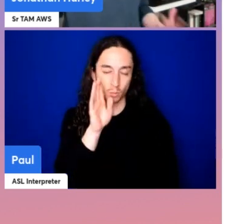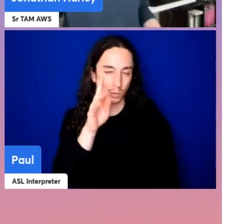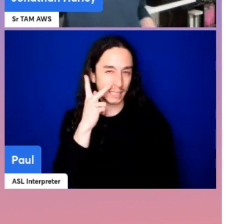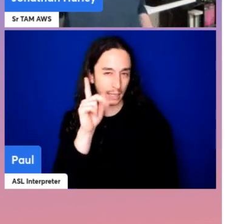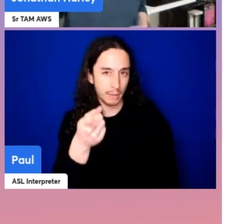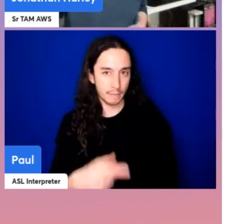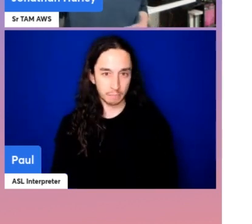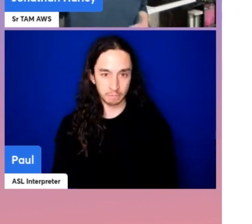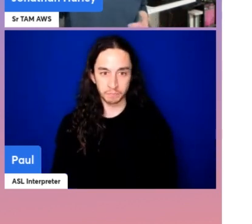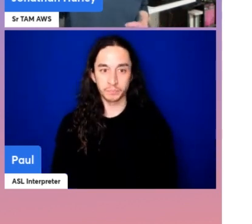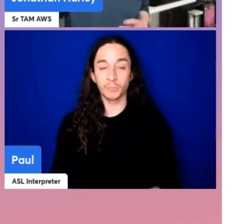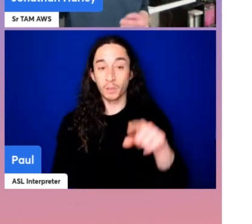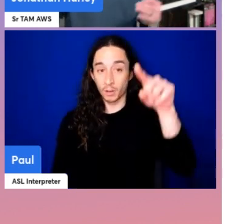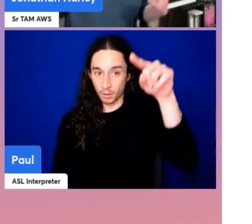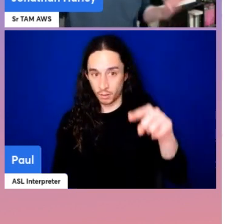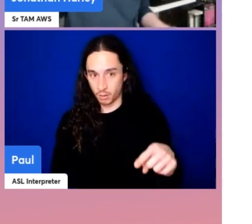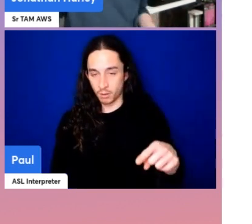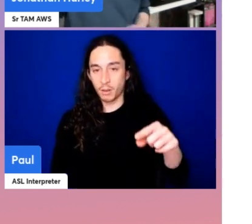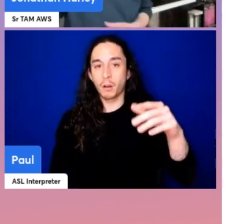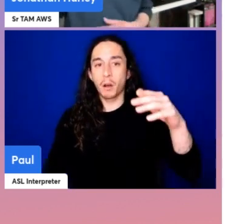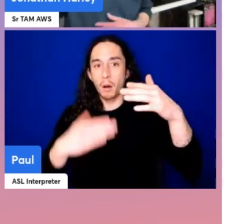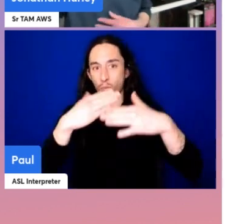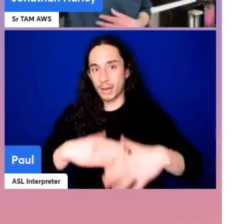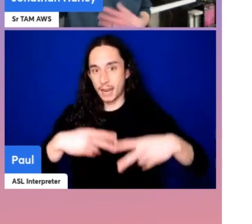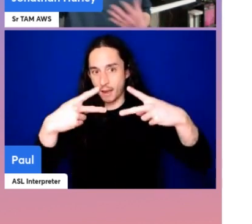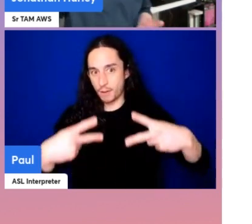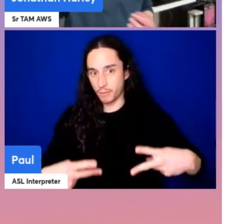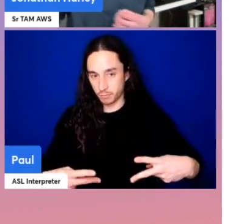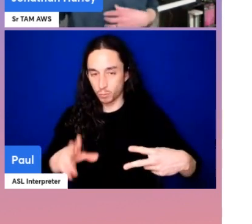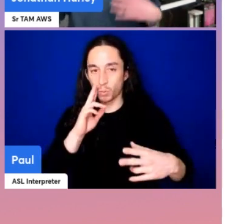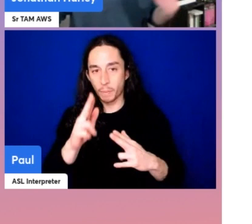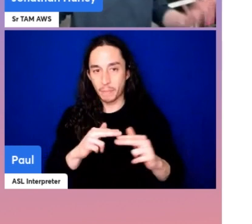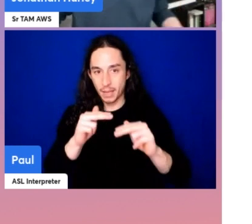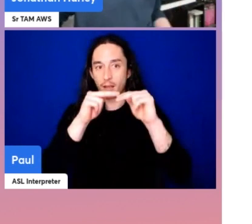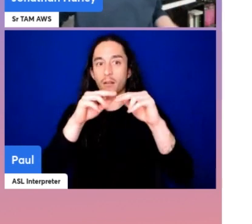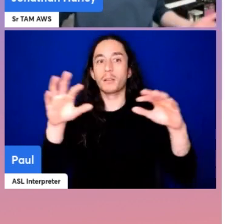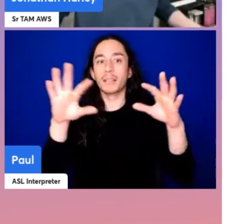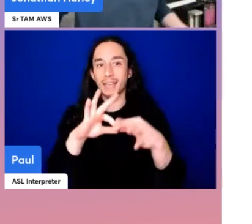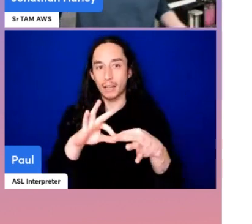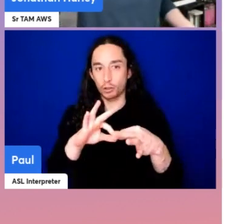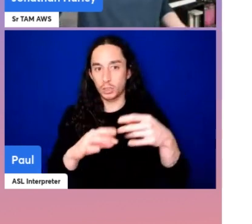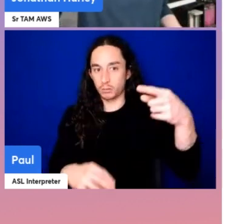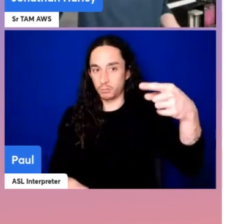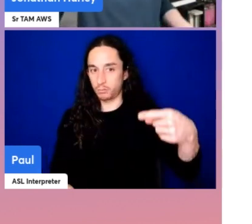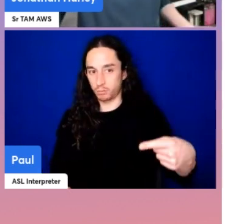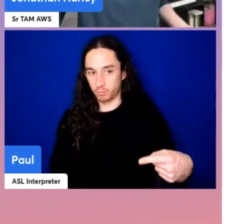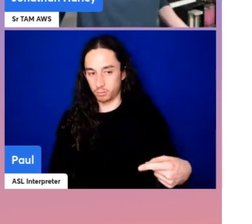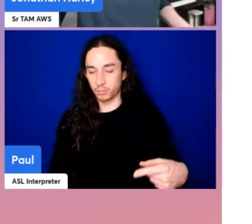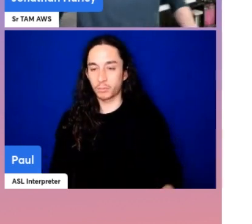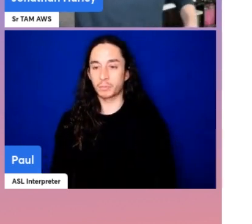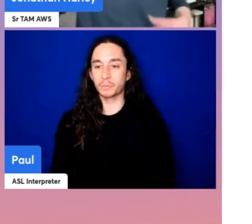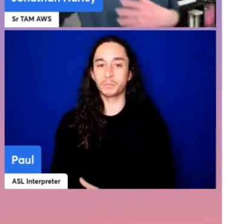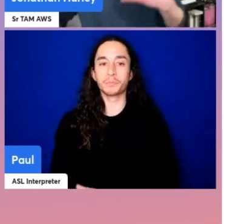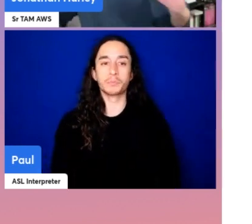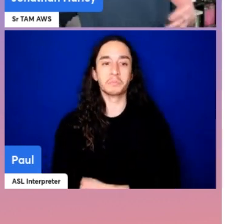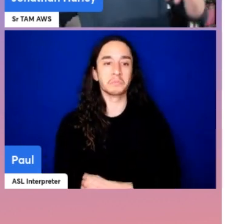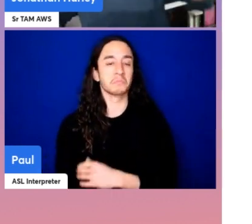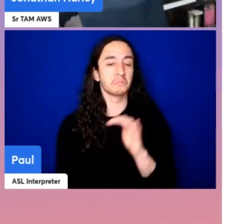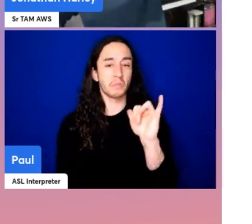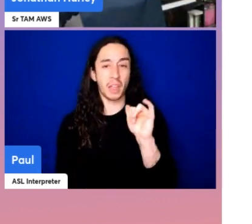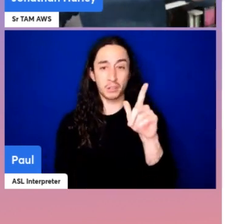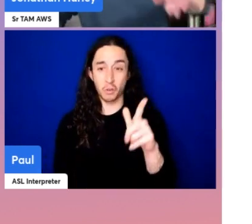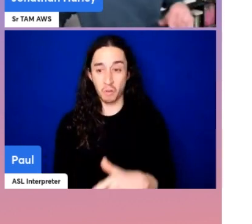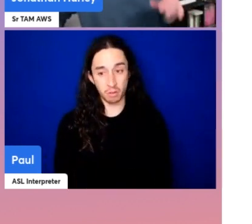quick manifest breakdown that builds that connection, that Vault connection, and that Vault auth. This is all there is to it. Of